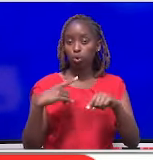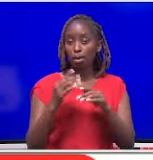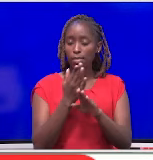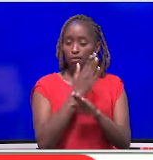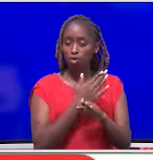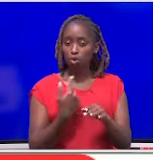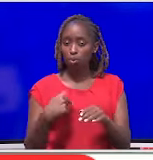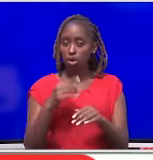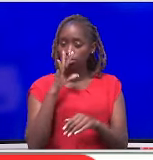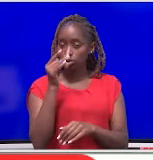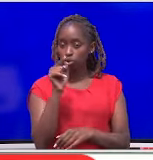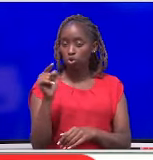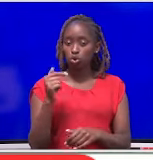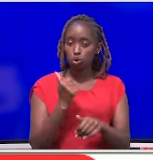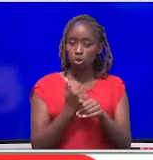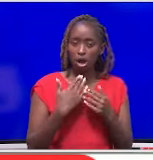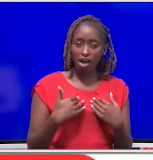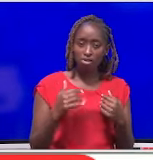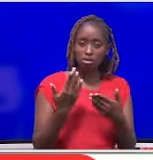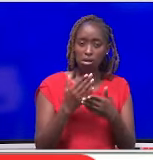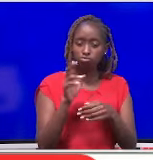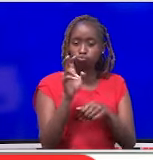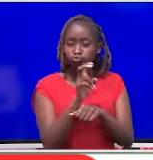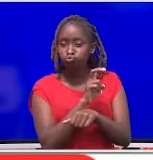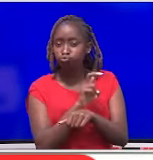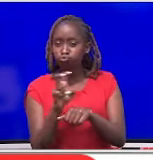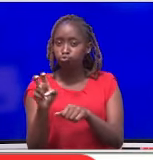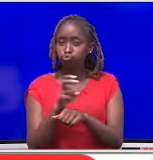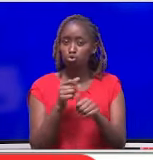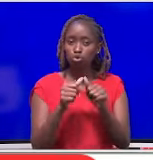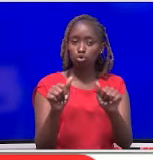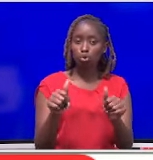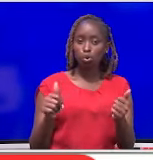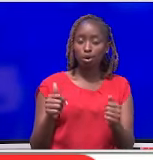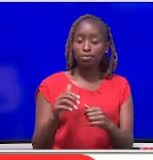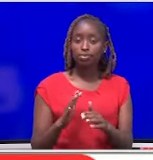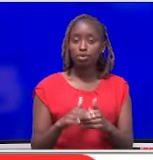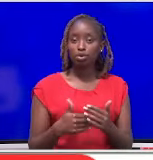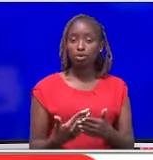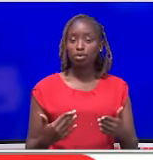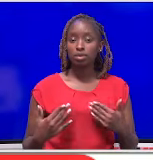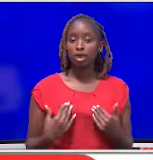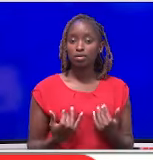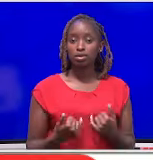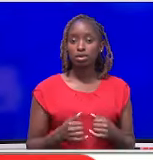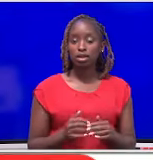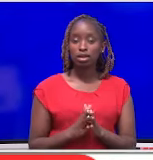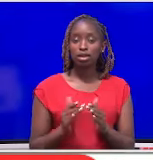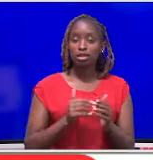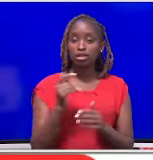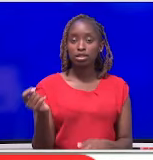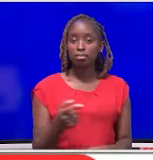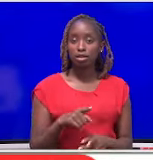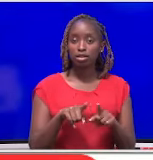inspection of what we had been given in terms of the requirements. And let me promise you, even if CHAN was to be held next month or the